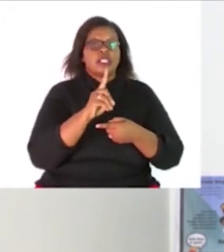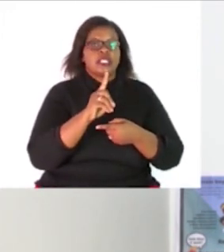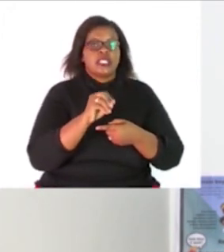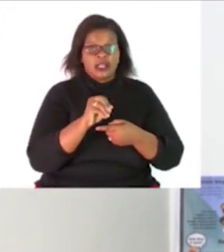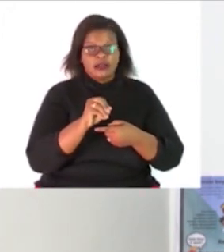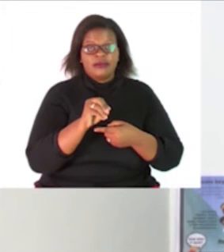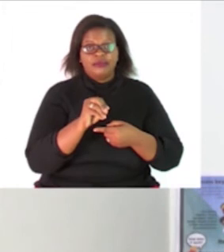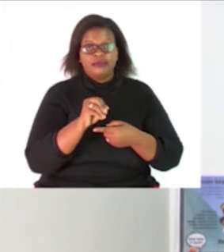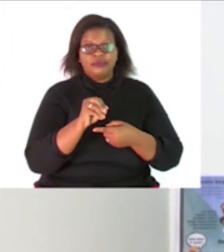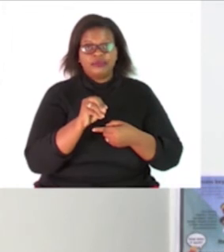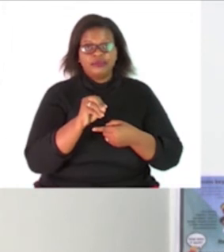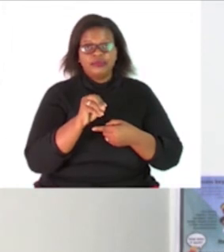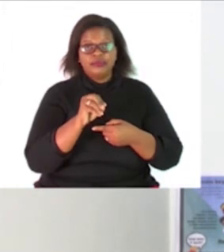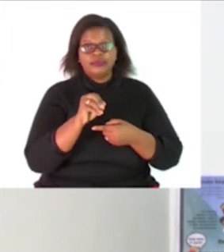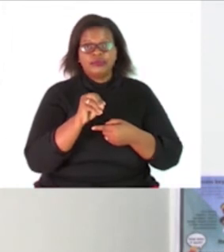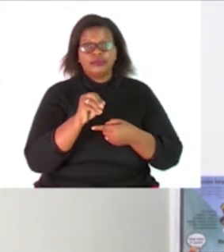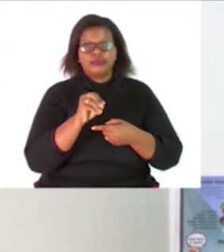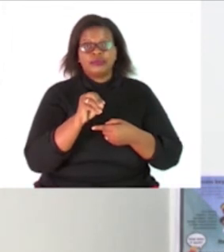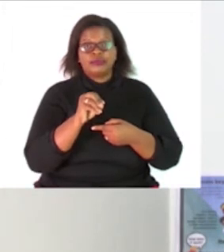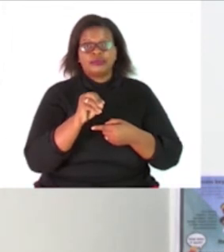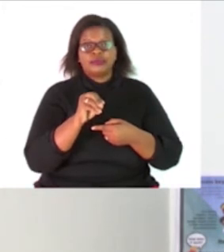4 is